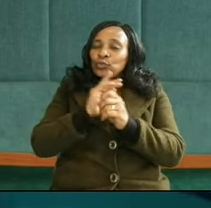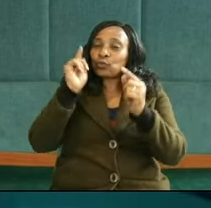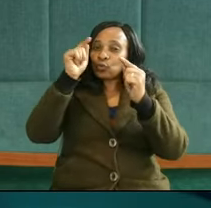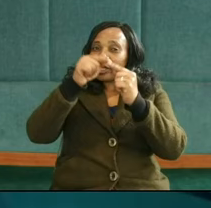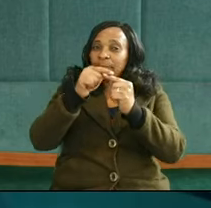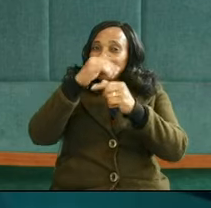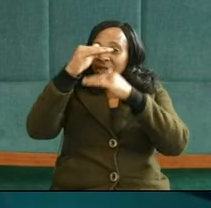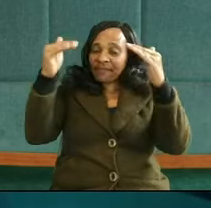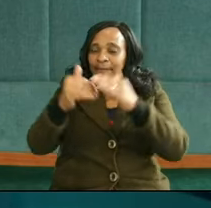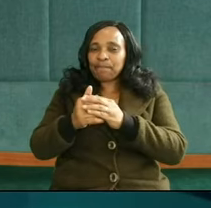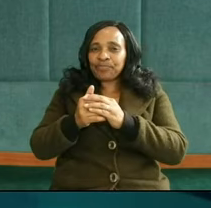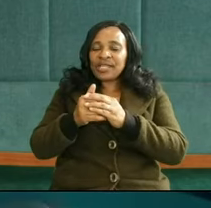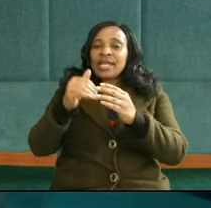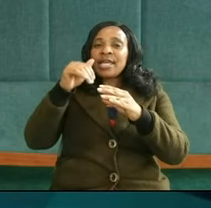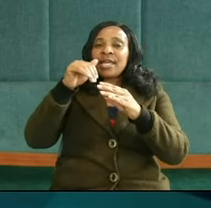Jesus in Matthew chapter,